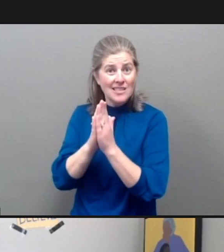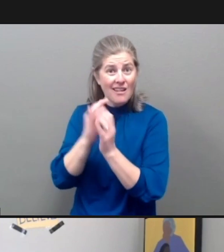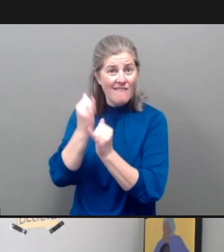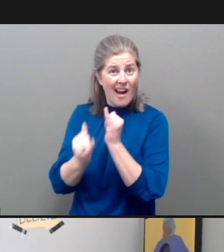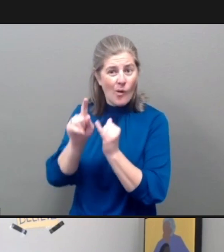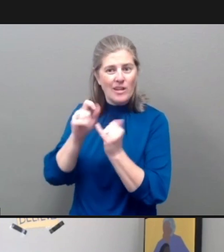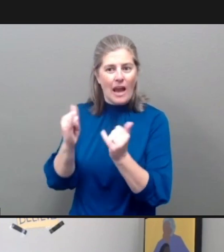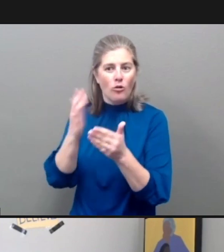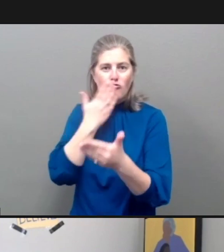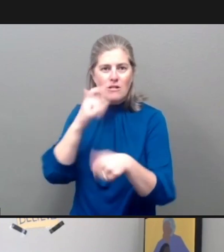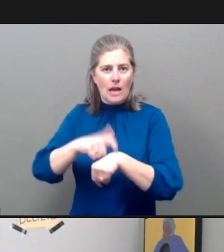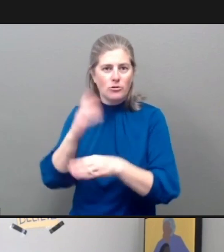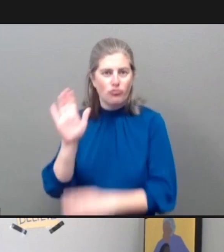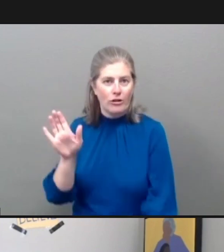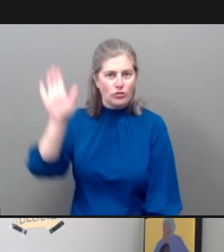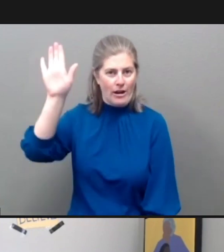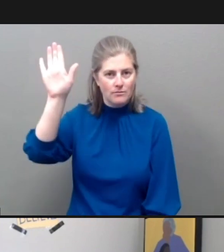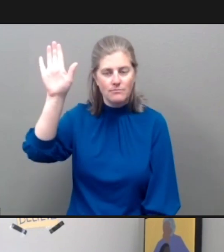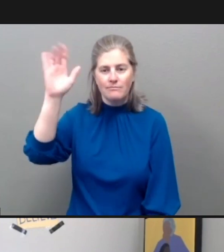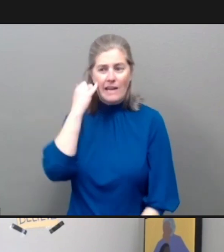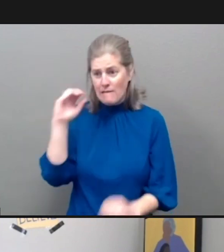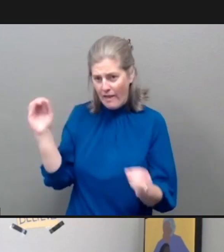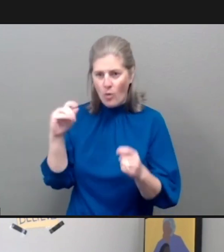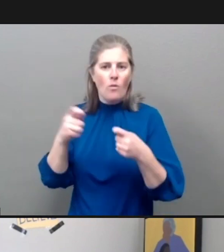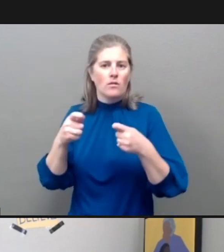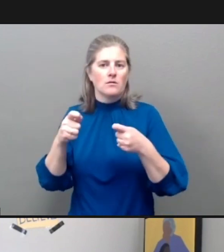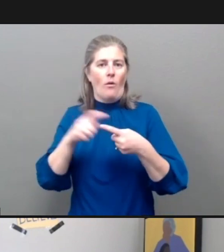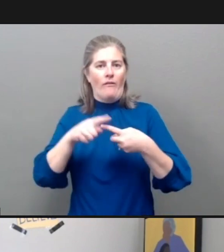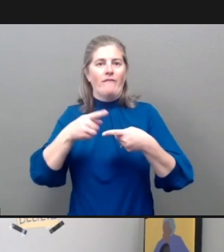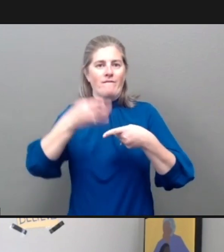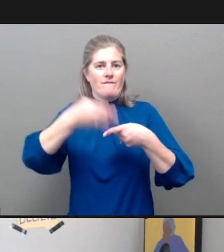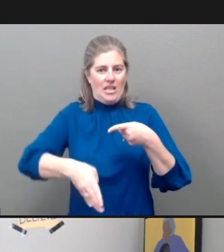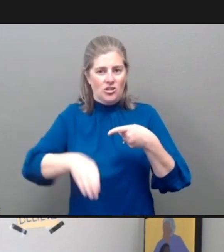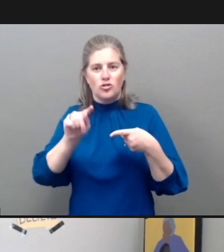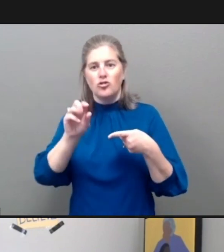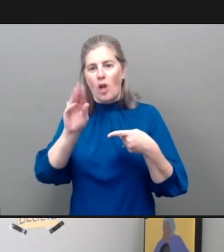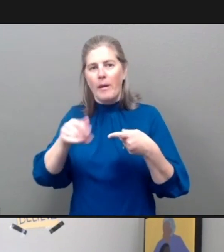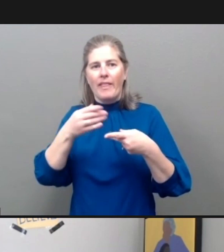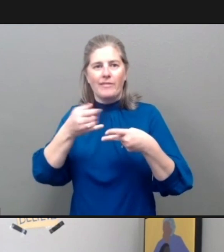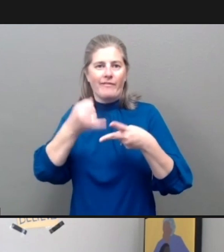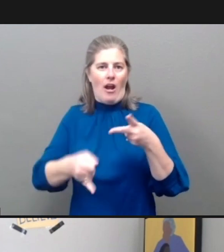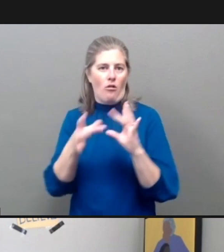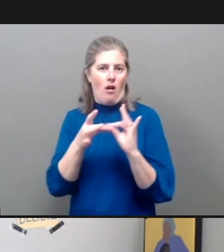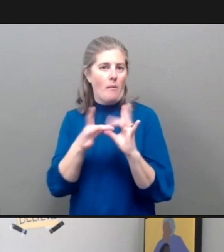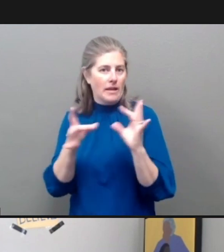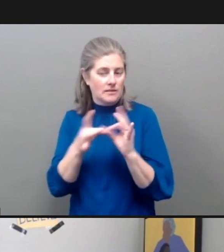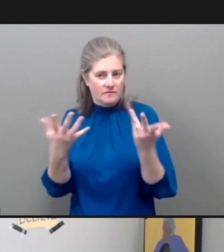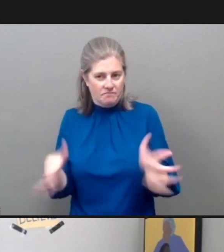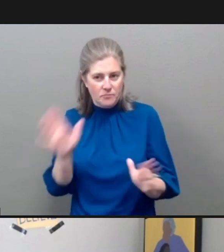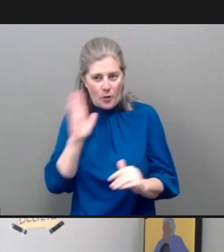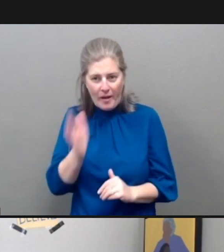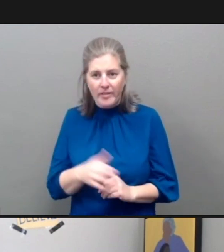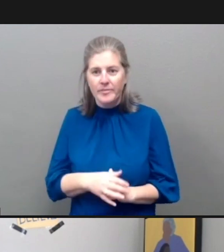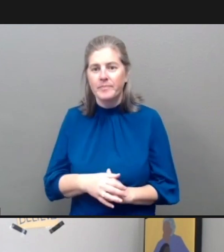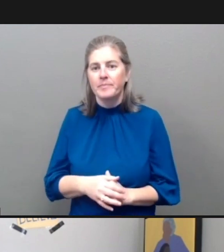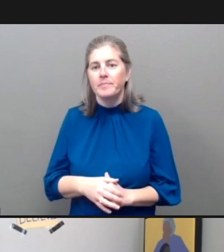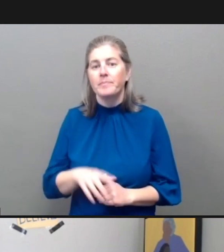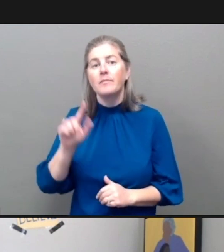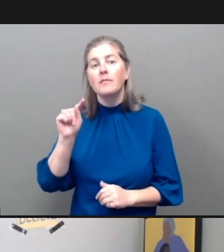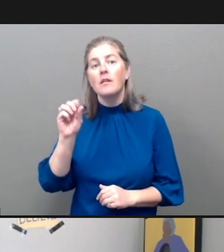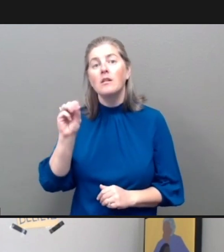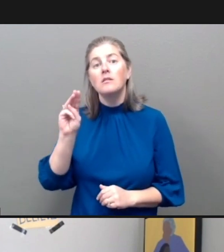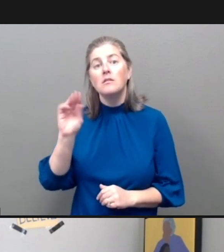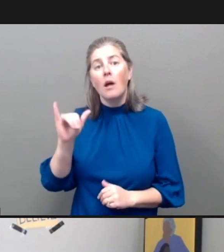good moment to raise that hand. Otherwise, we'll probably wrap up with final statements after Tommy's gotten a chance to ask his question. So Tommy, you